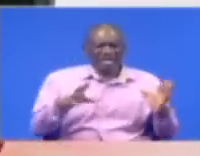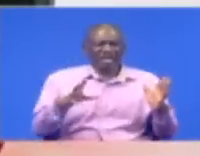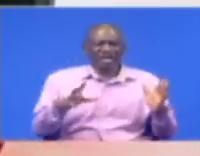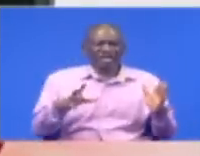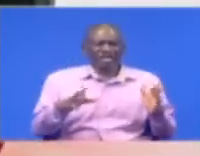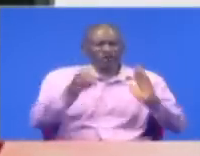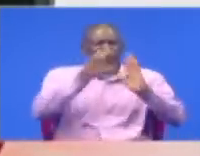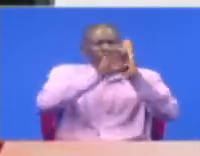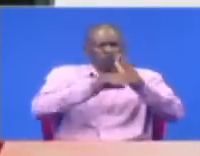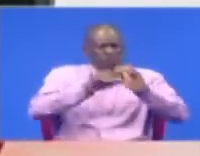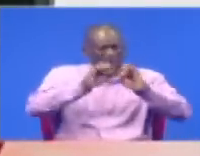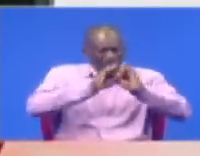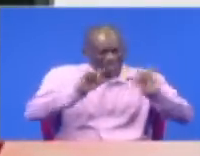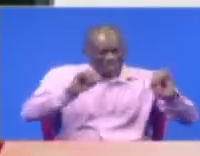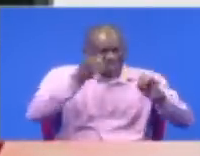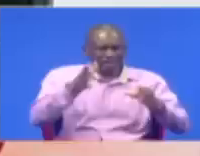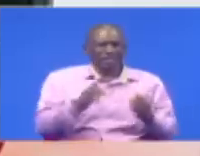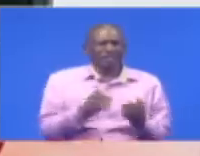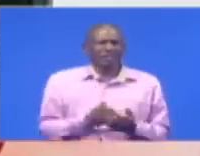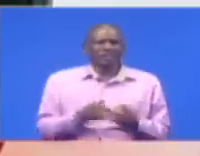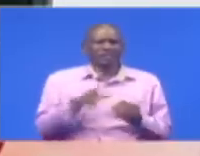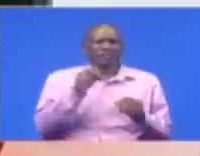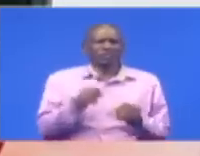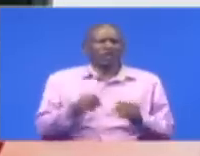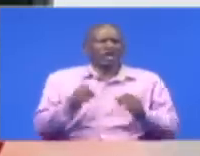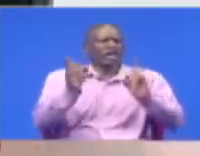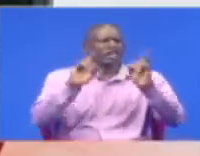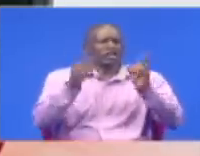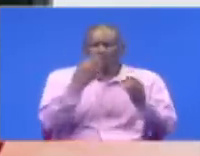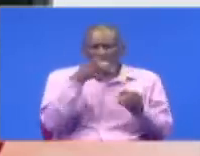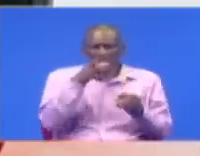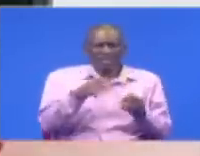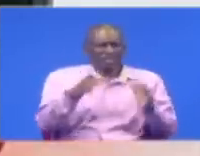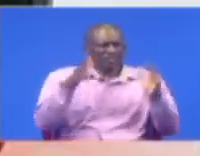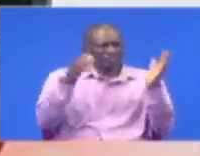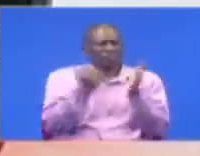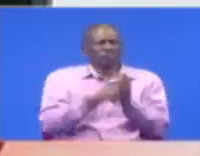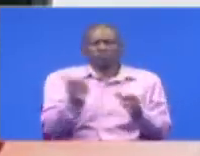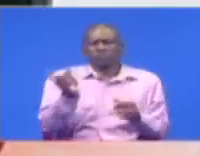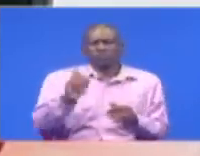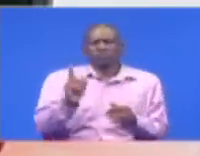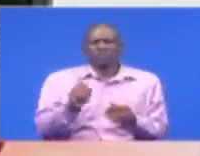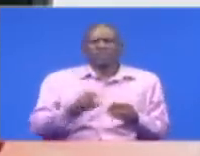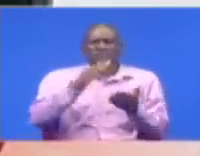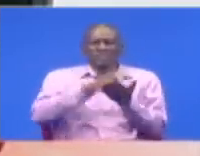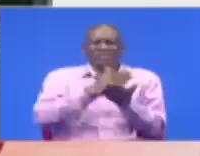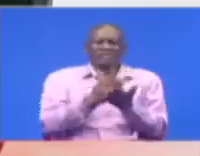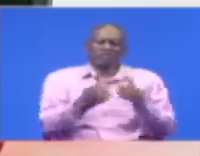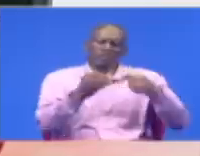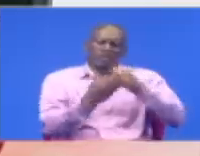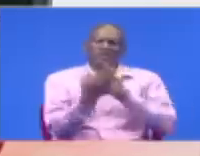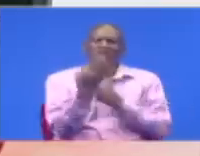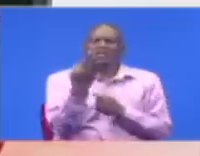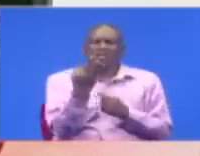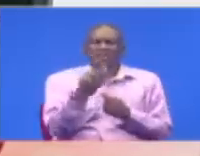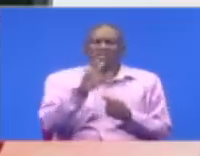in the constitution. So I do not see that as a major problem. Section 83,